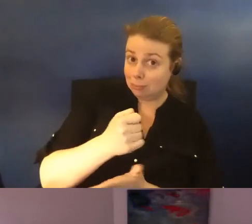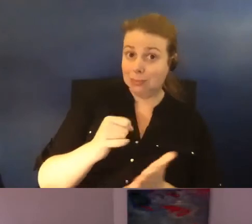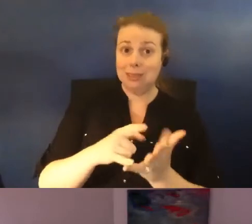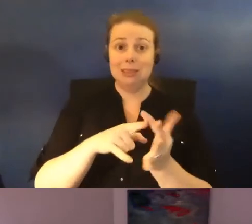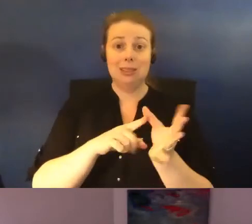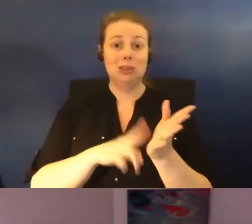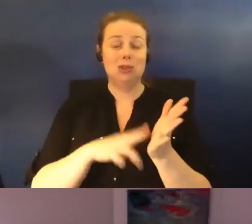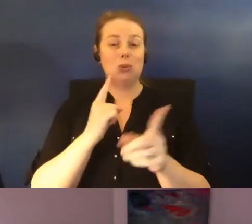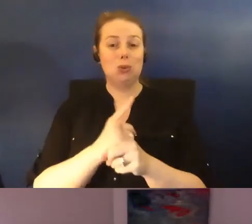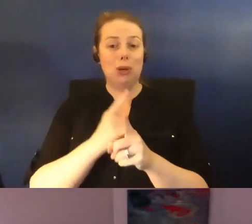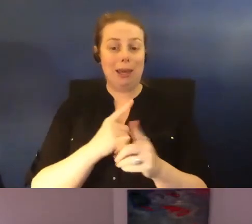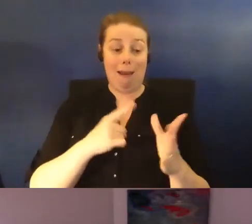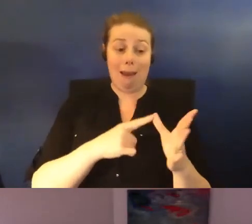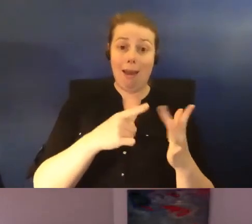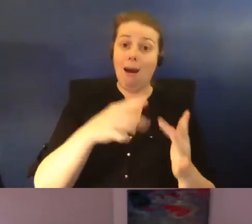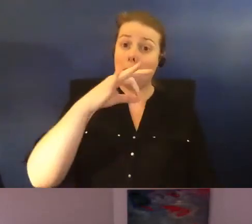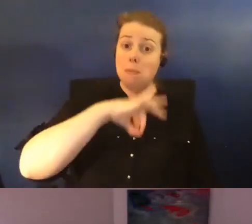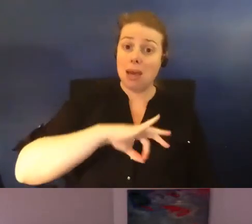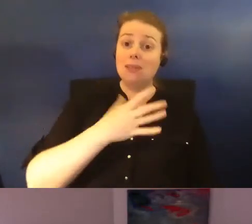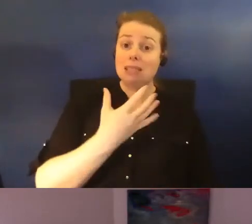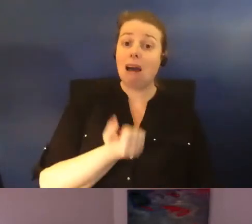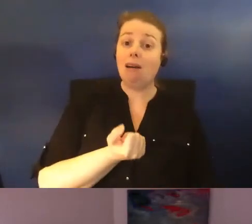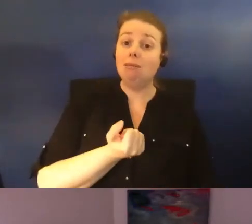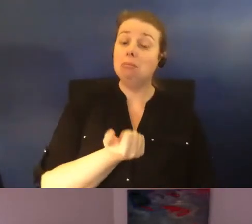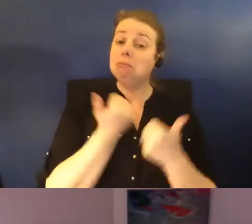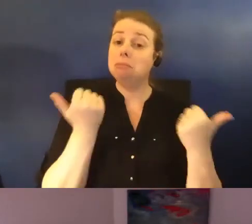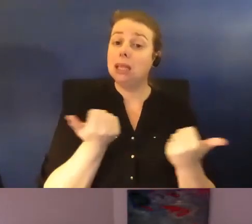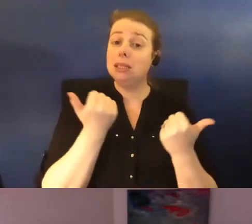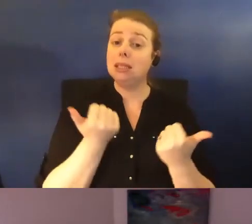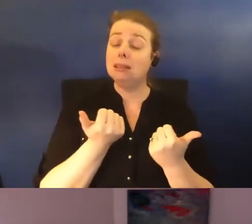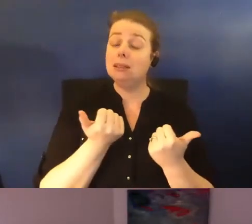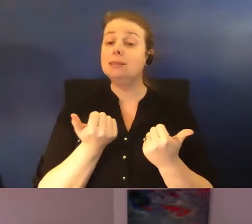AI has a lot of benefits to society and also has some